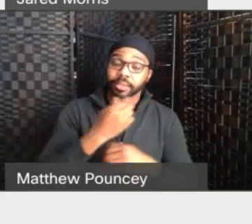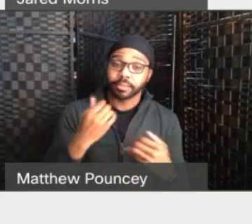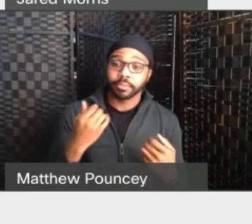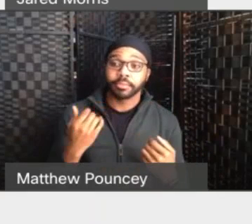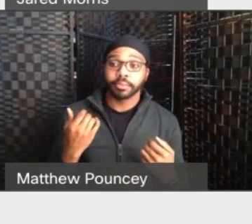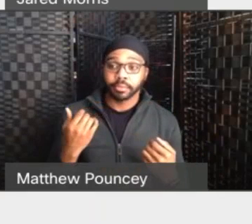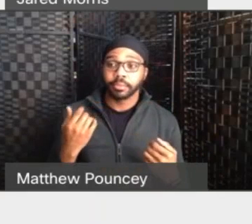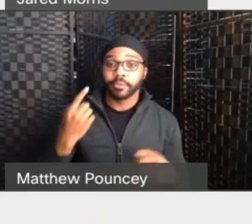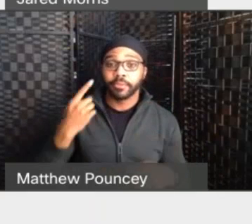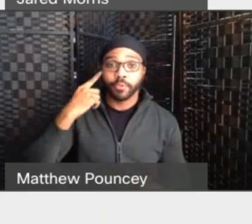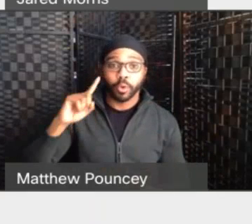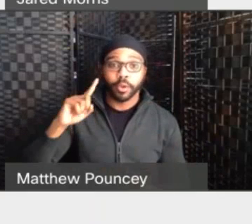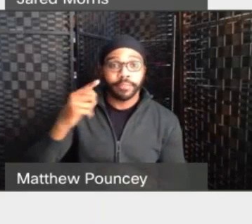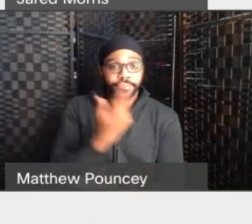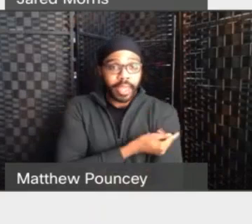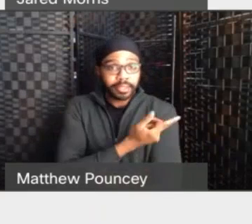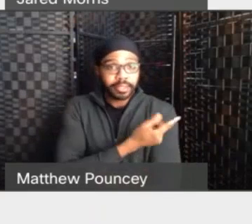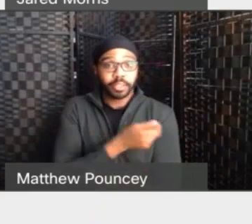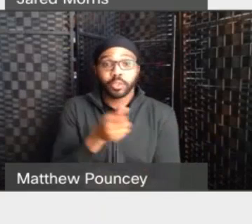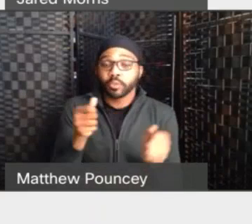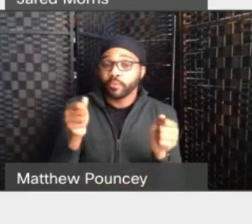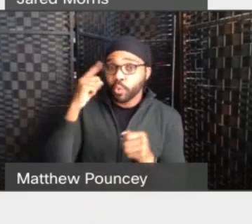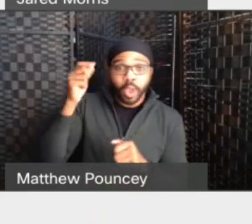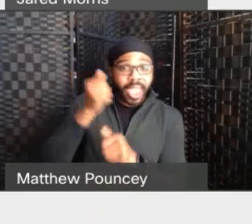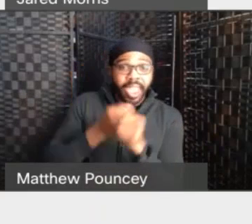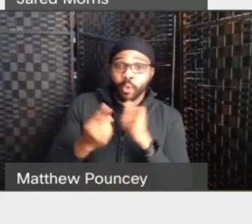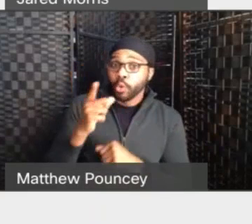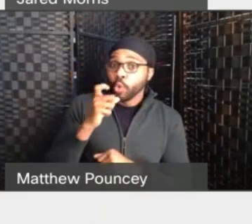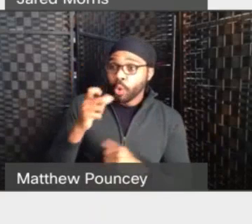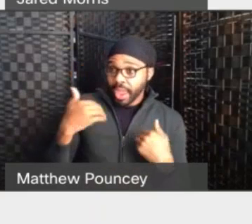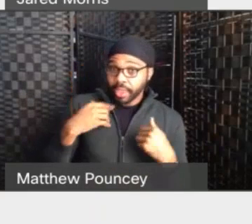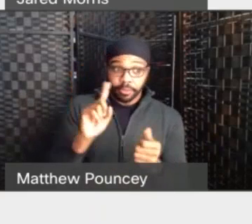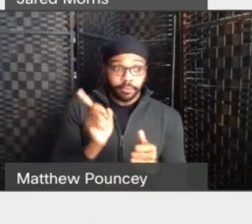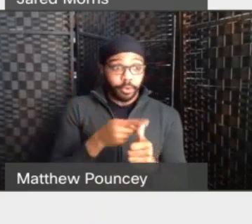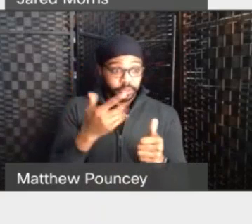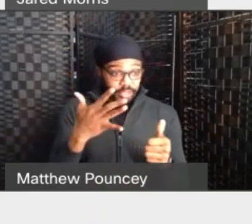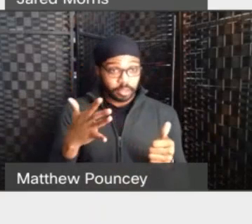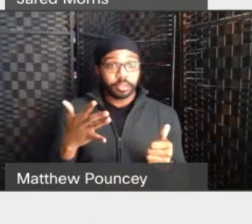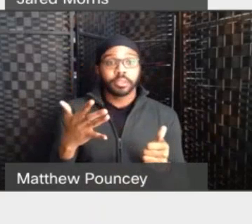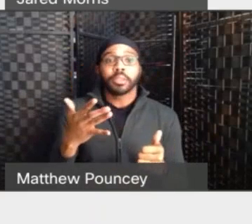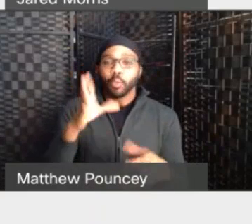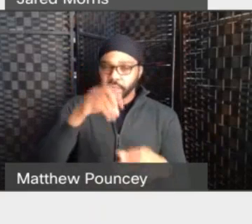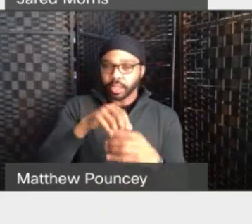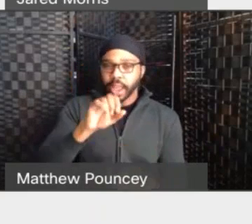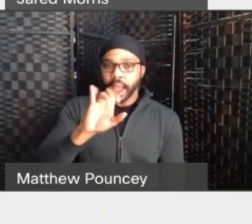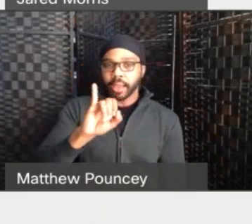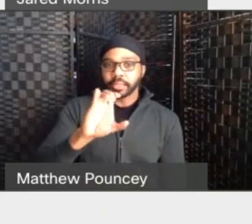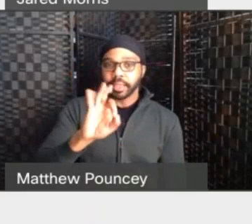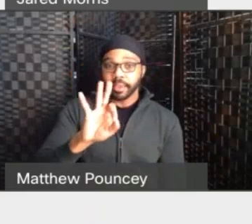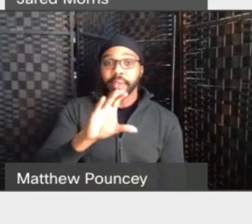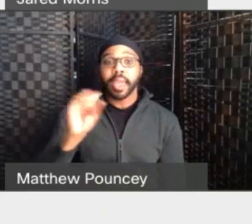of vaccine for everyone who got their first vaccine in intermediate care facilities and